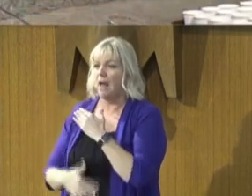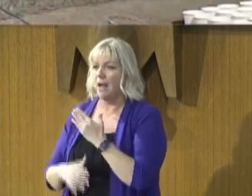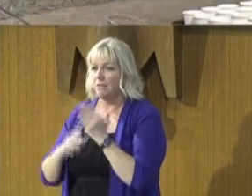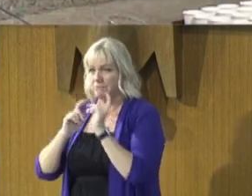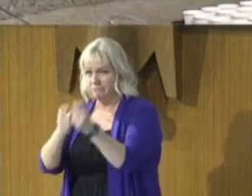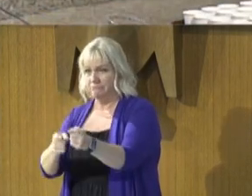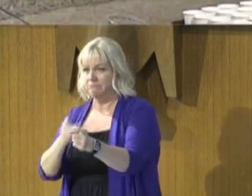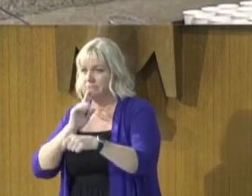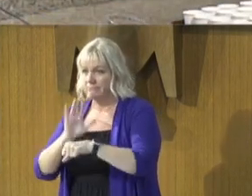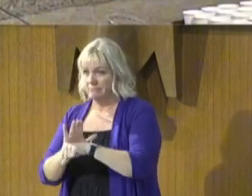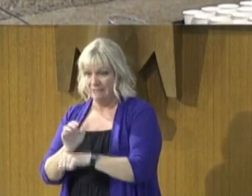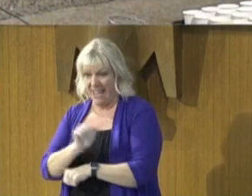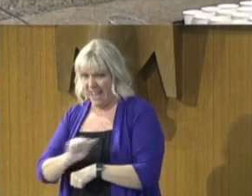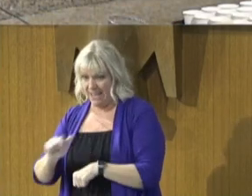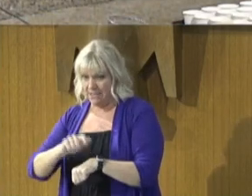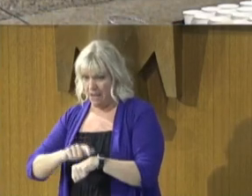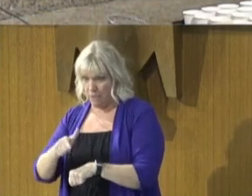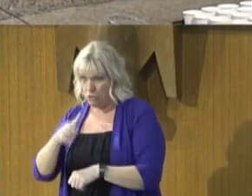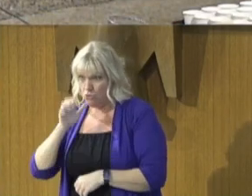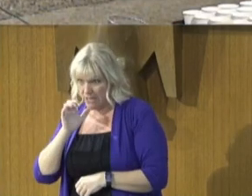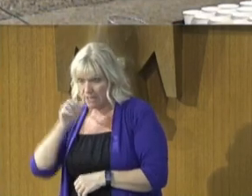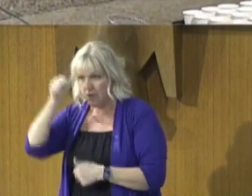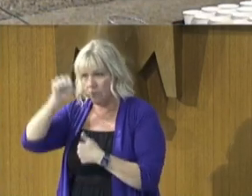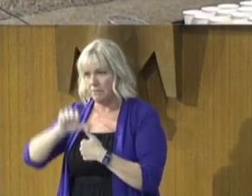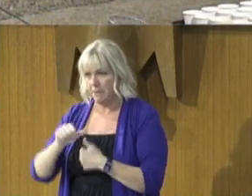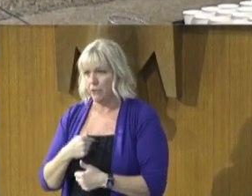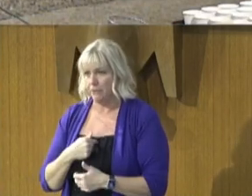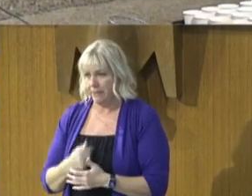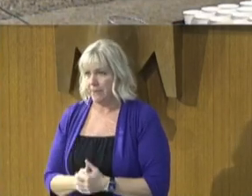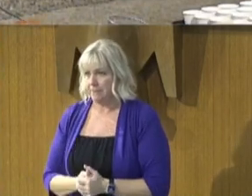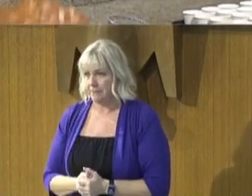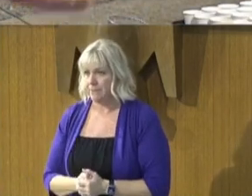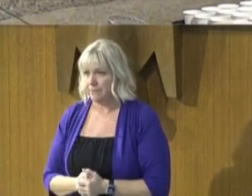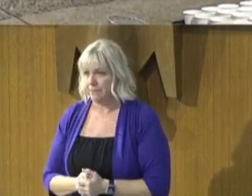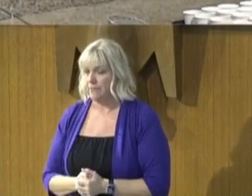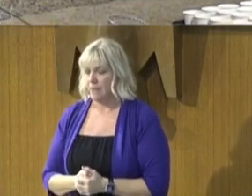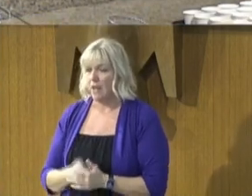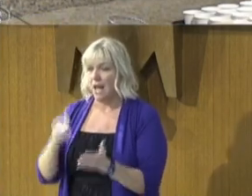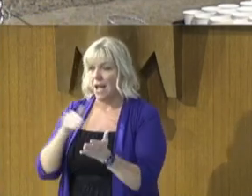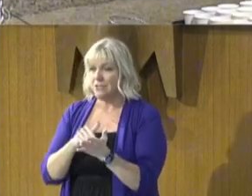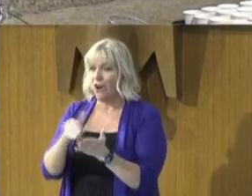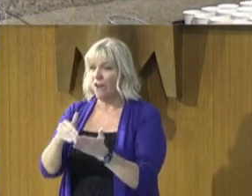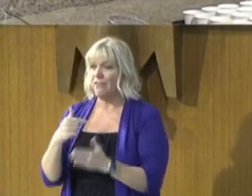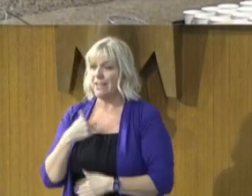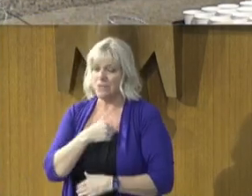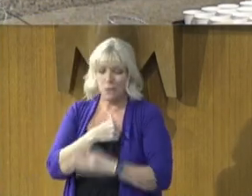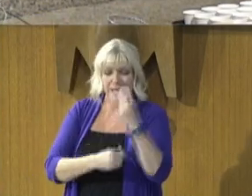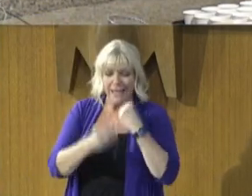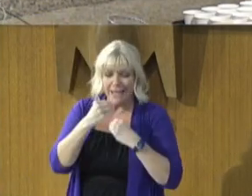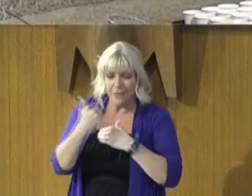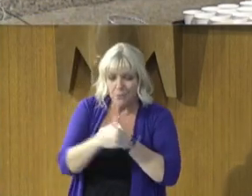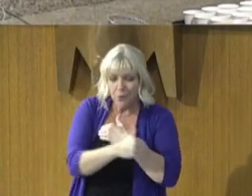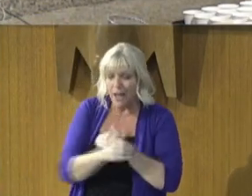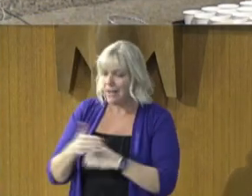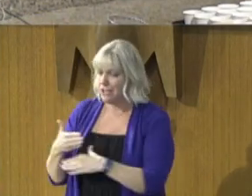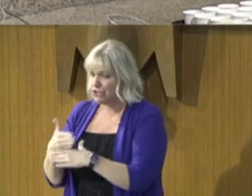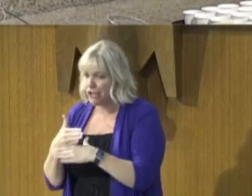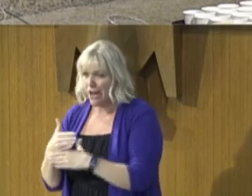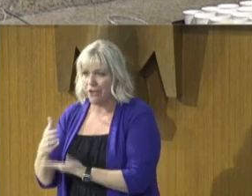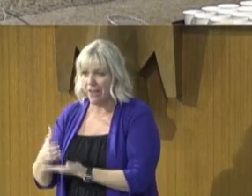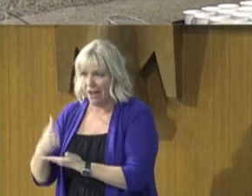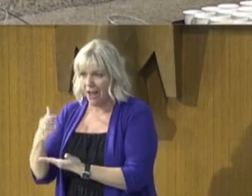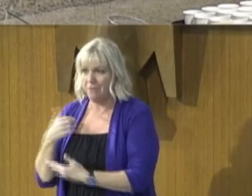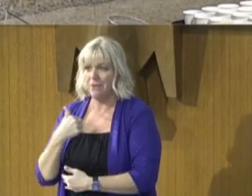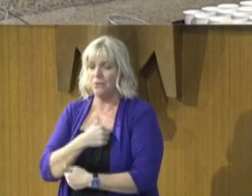So whenever you drink of it, do this in remembrance of me." And so as often as we eat this bread and share this cup, we proclaim